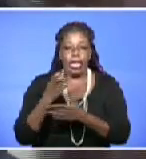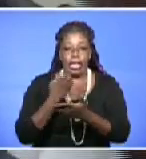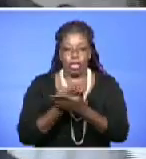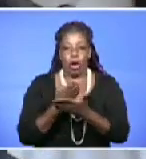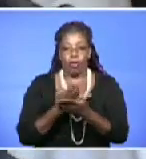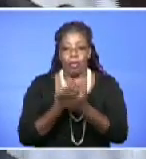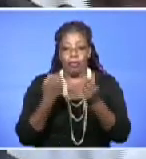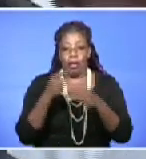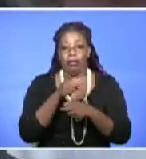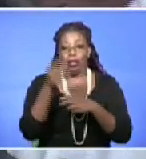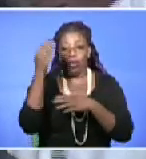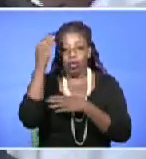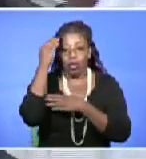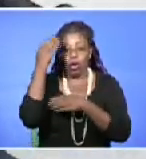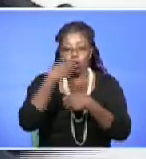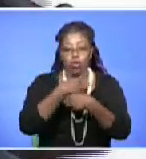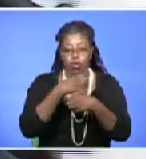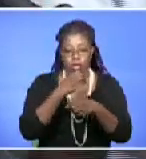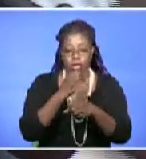know,